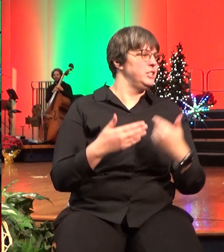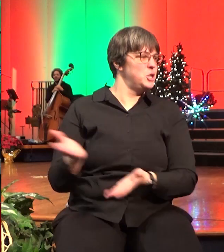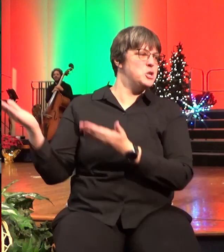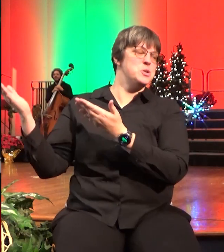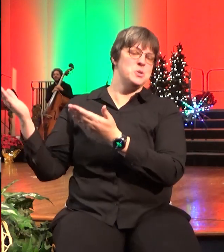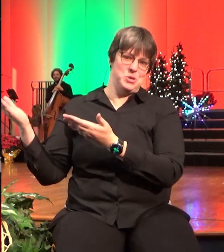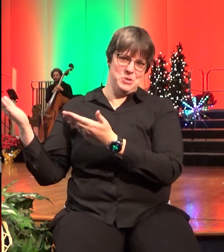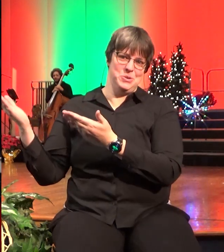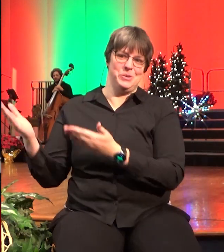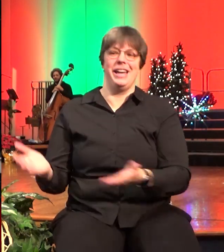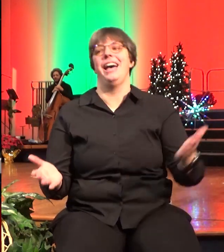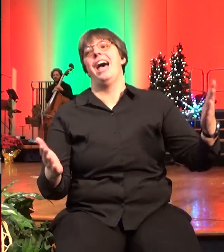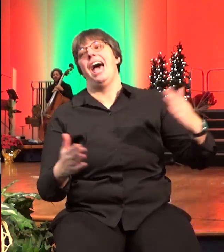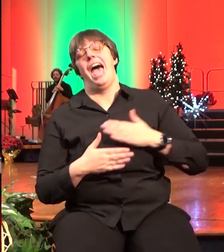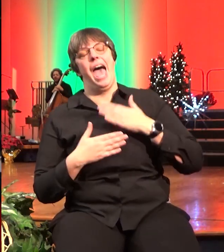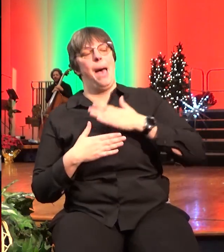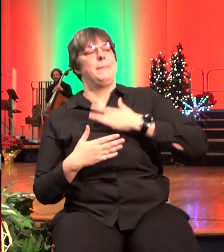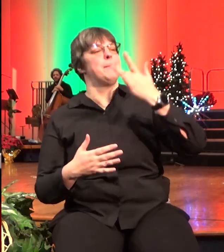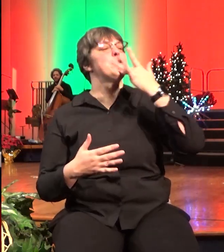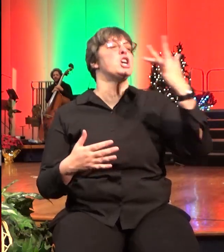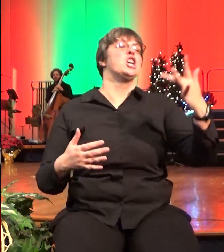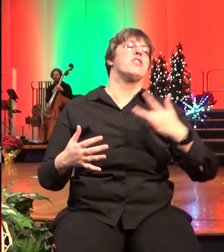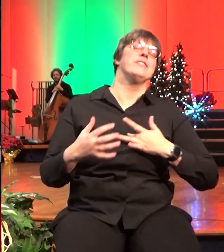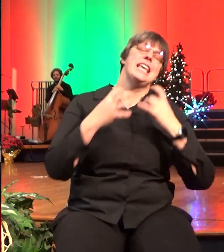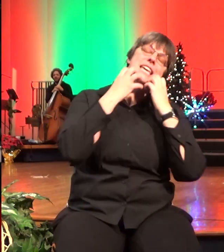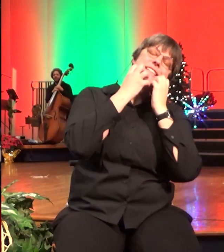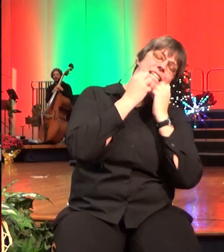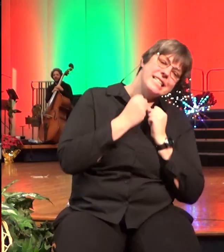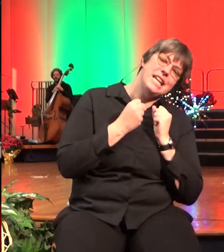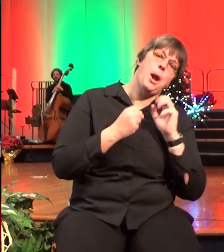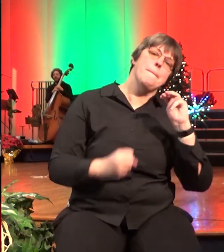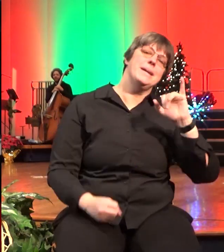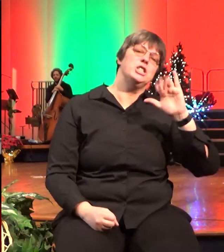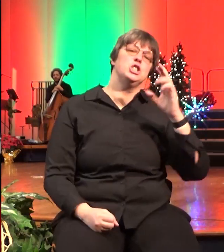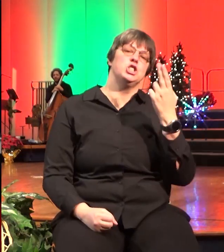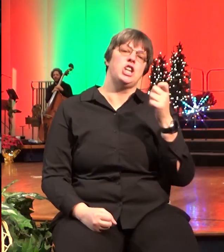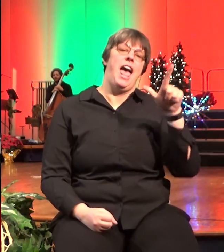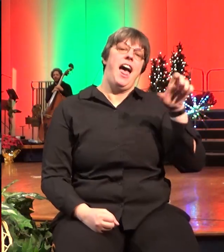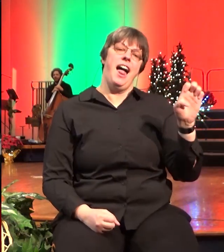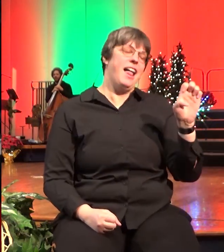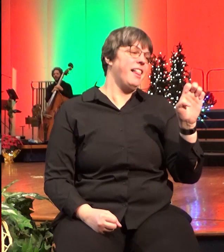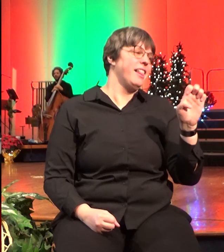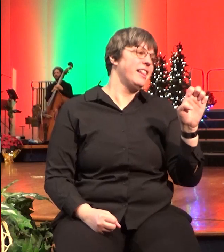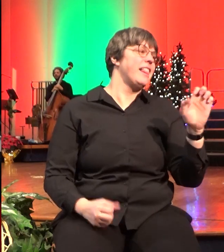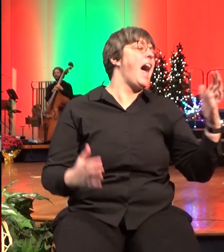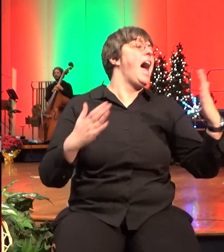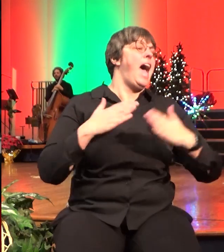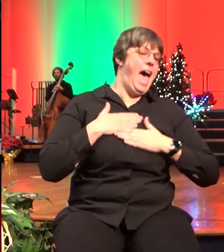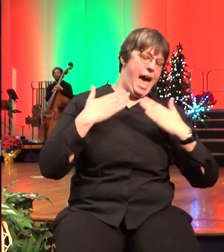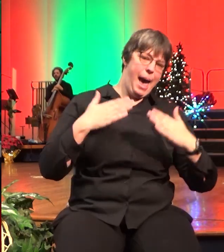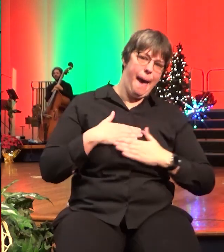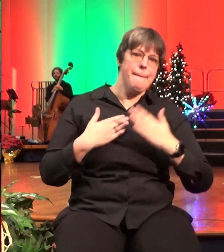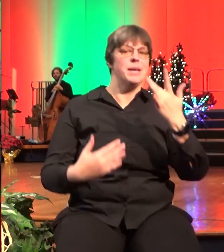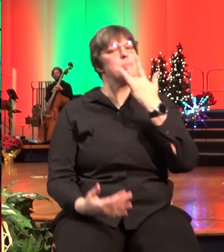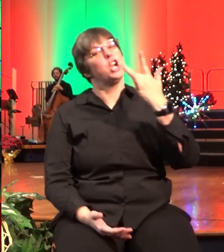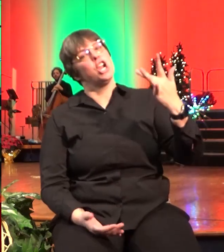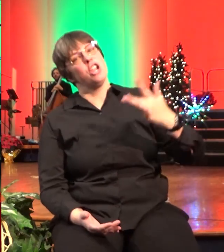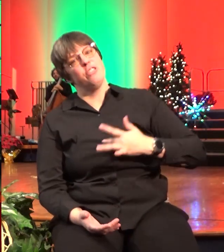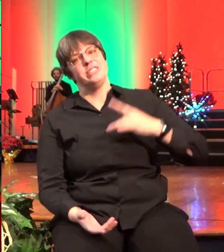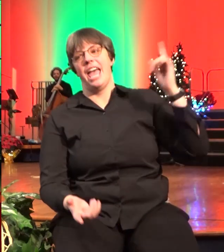birthday to you. Happy birthday, dear Michelle.